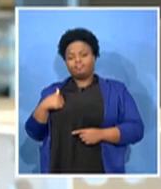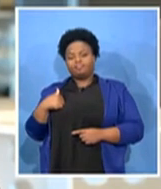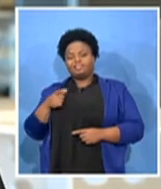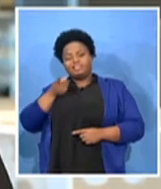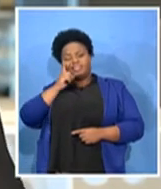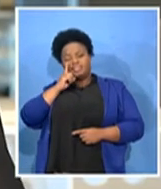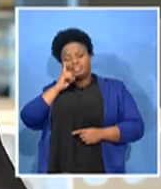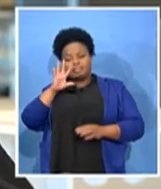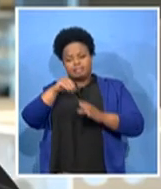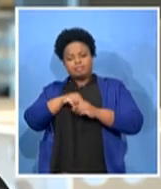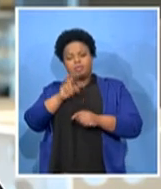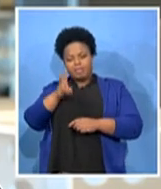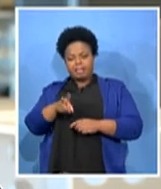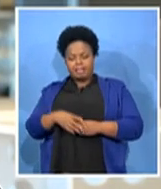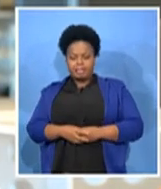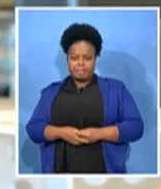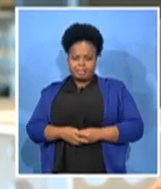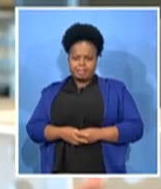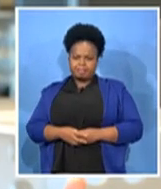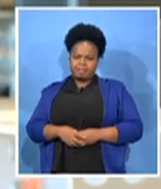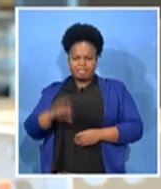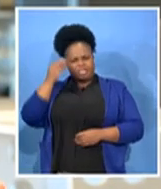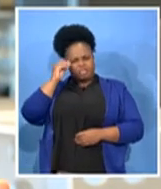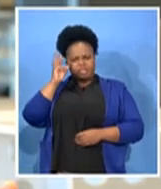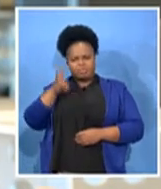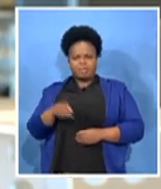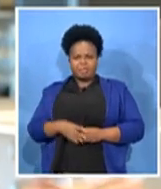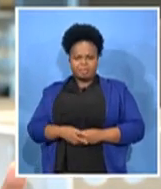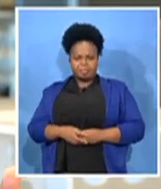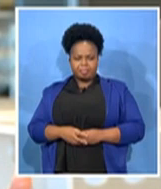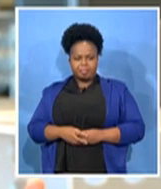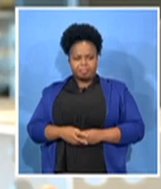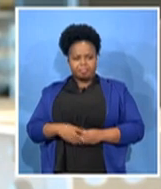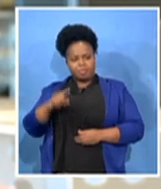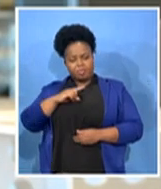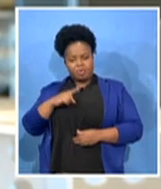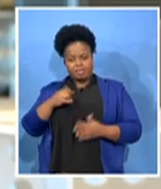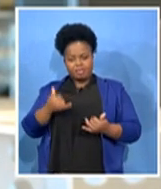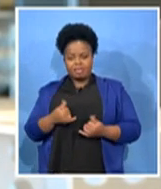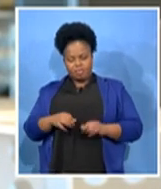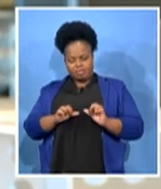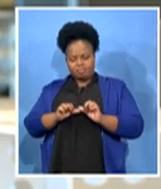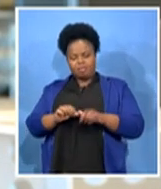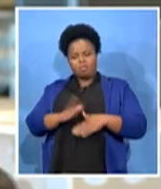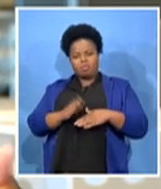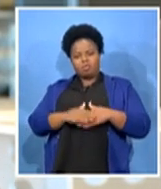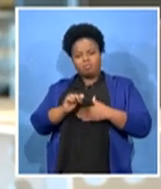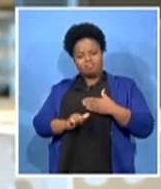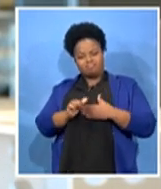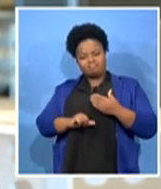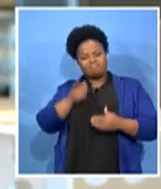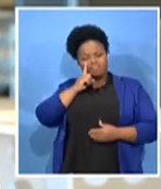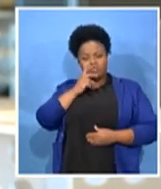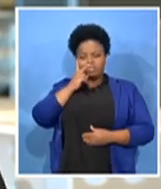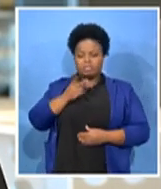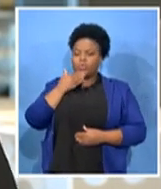It's going to be very interesting as the months continue. Who else will be interested to